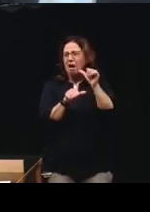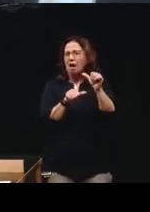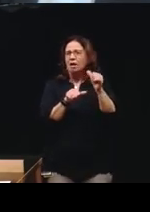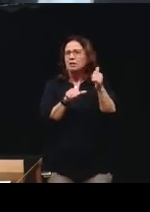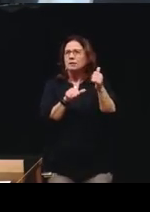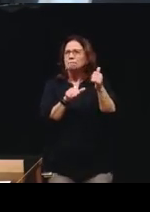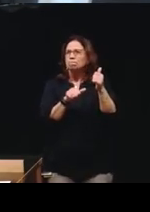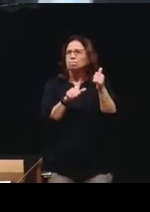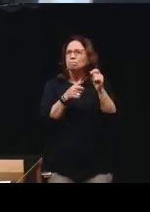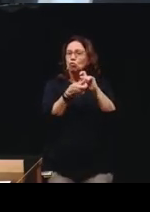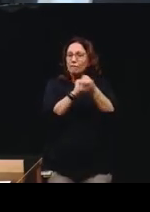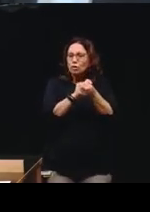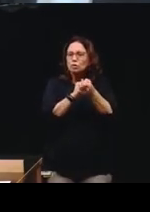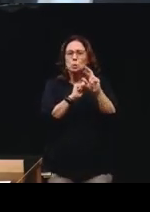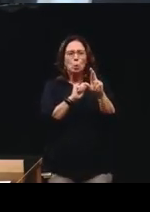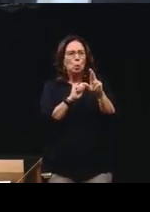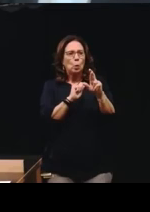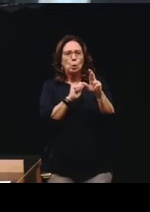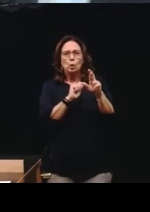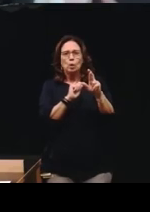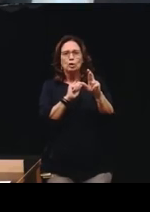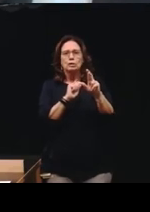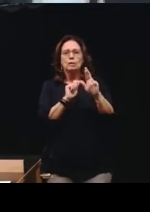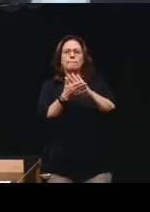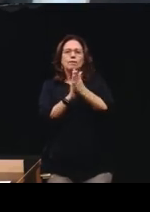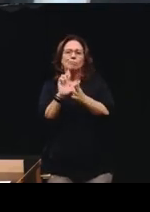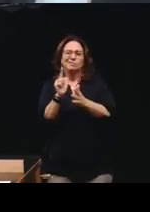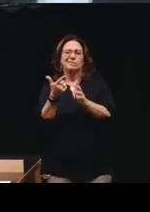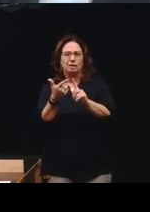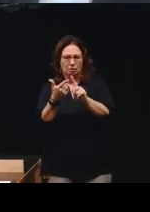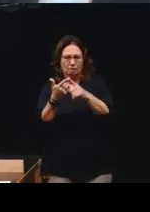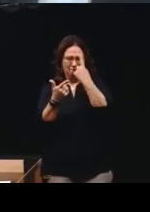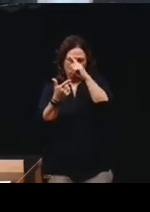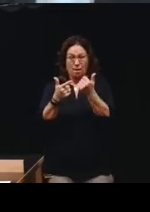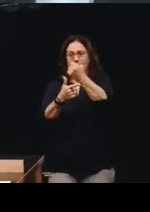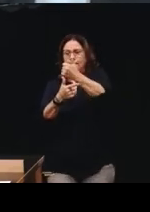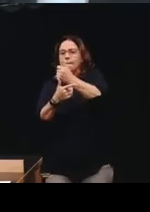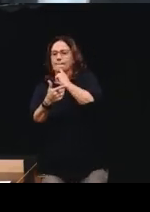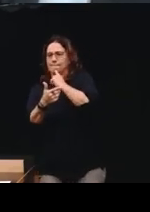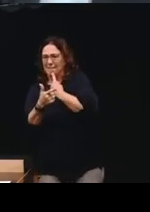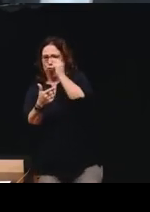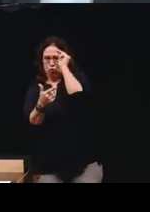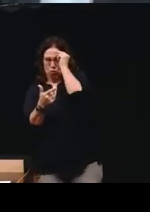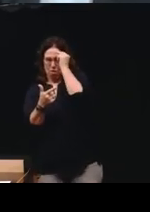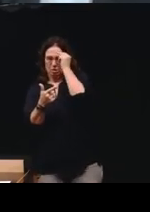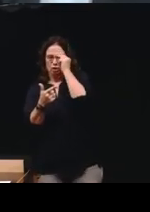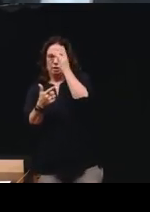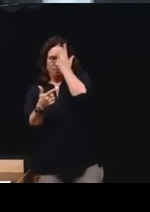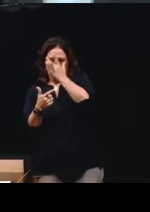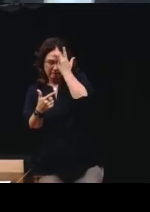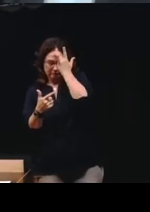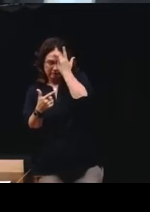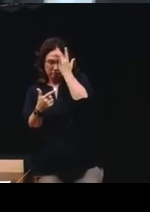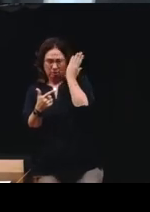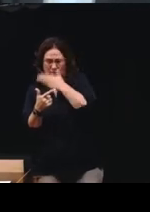either reversed or clearly coming second to a major neurologic comorbidity that was underappreciated, right? Those are things